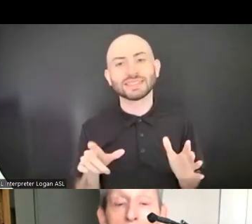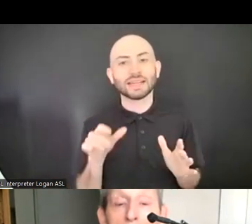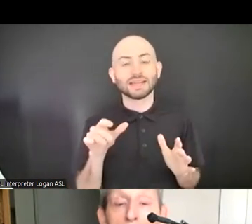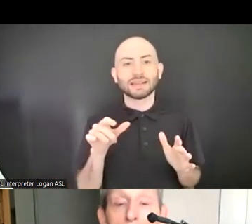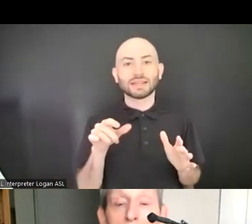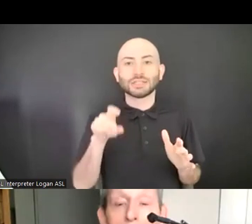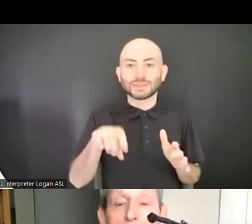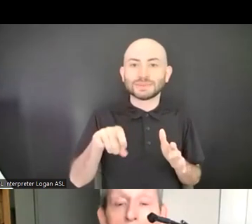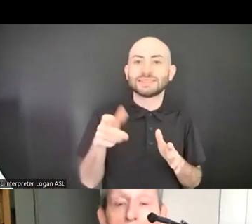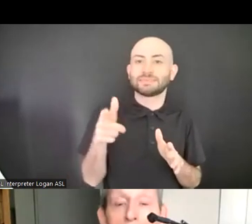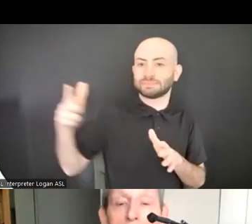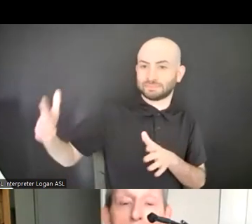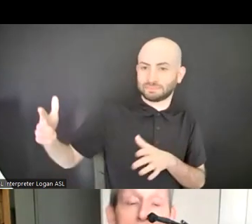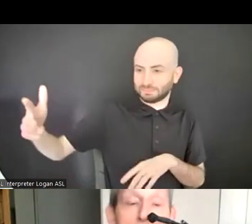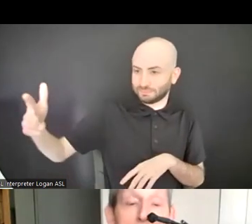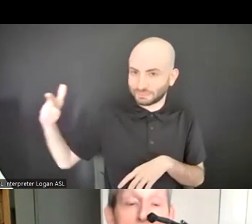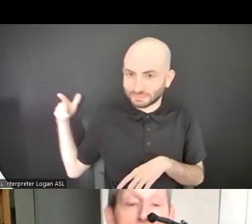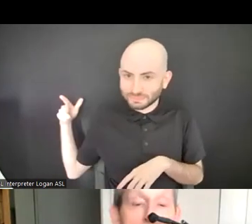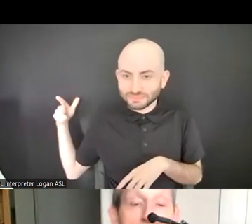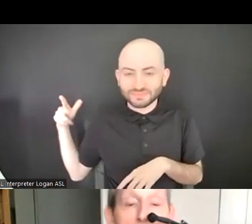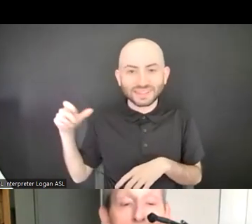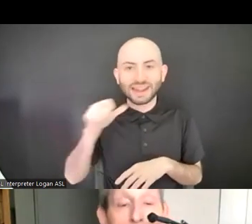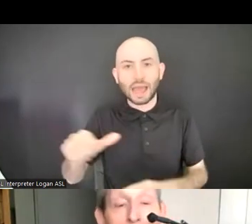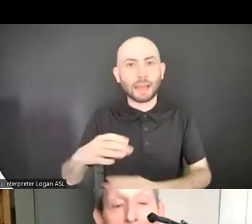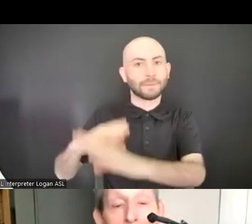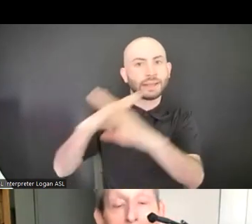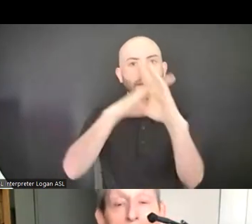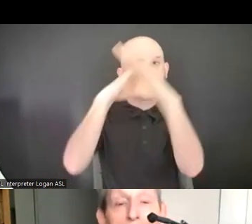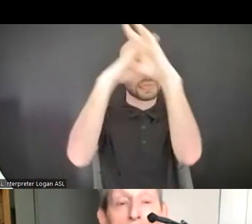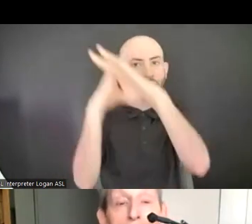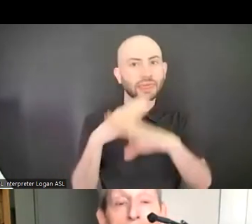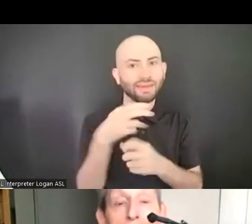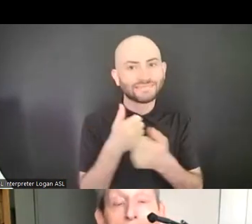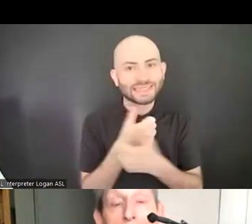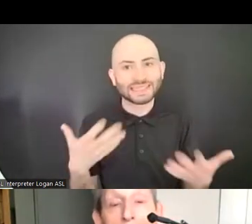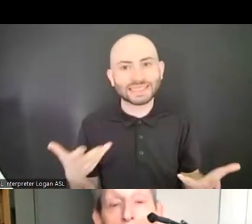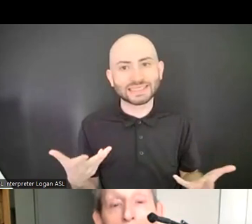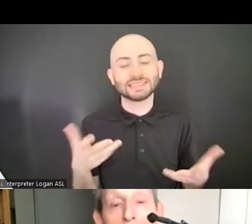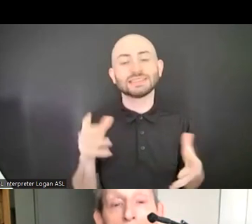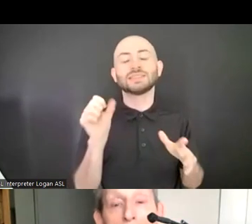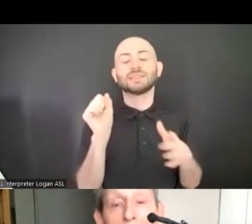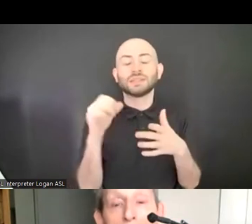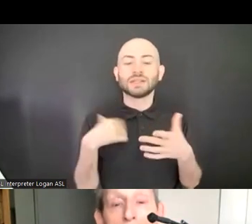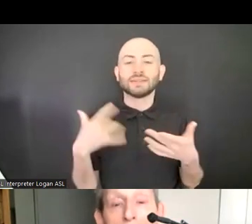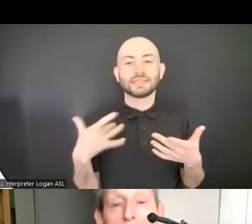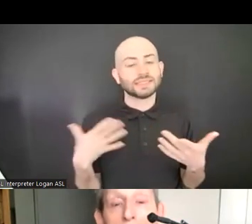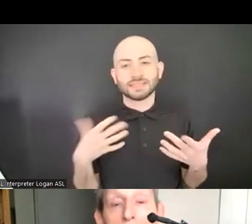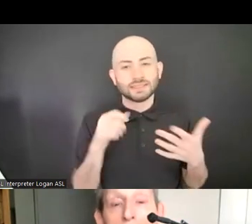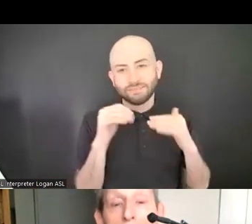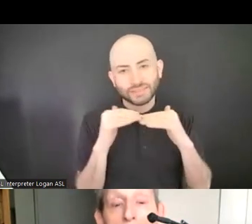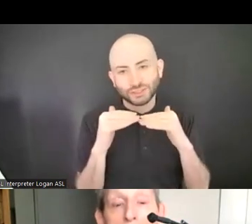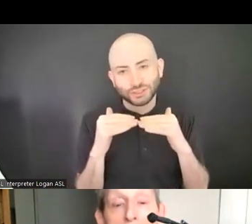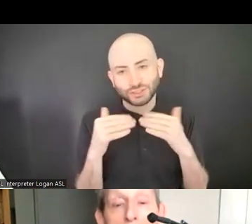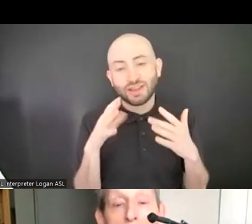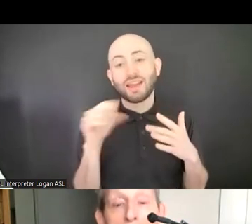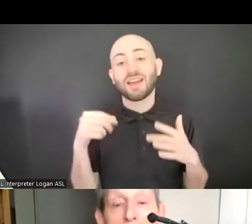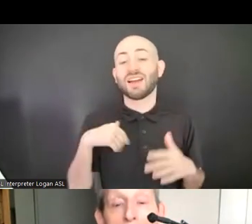blocking things um and i just thought it was really unfair and i reached out